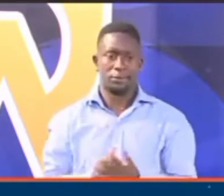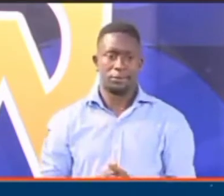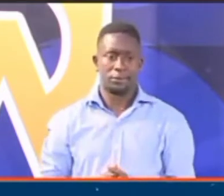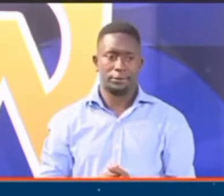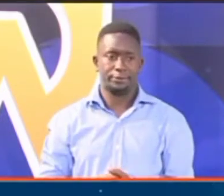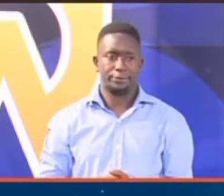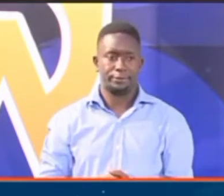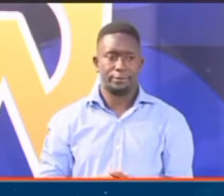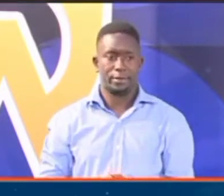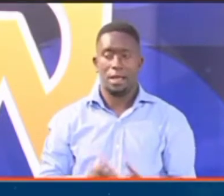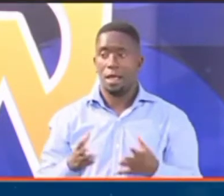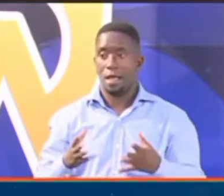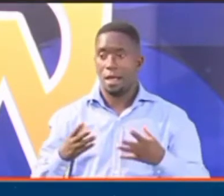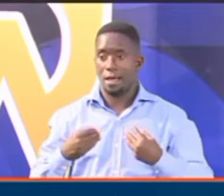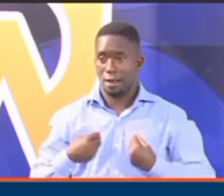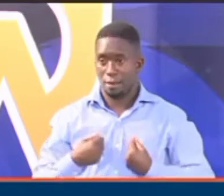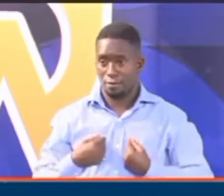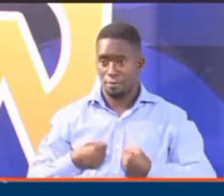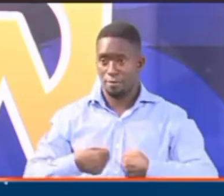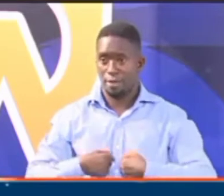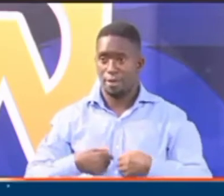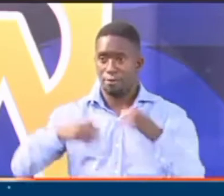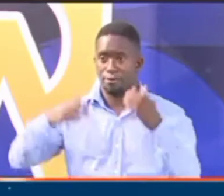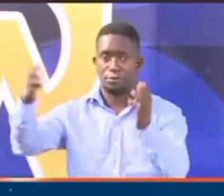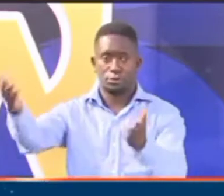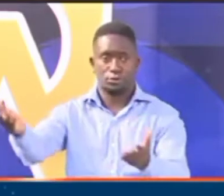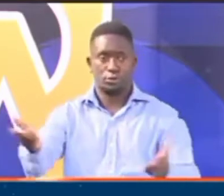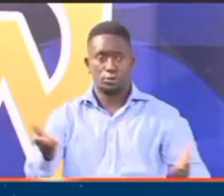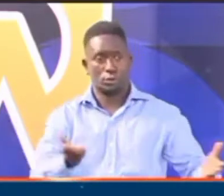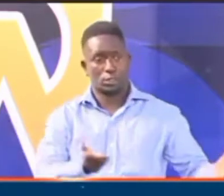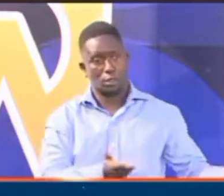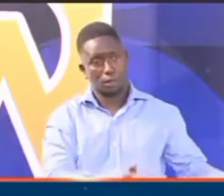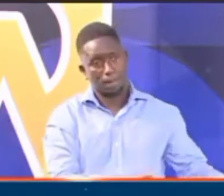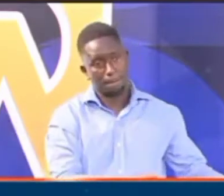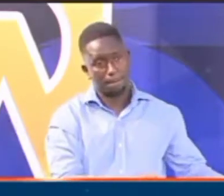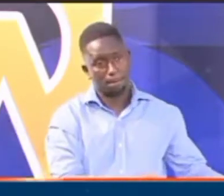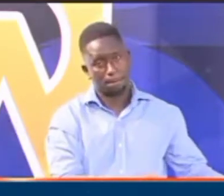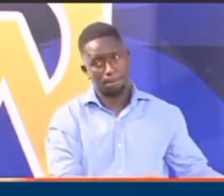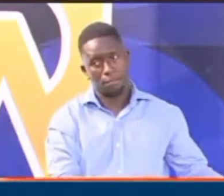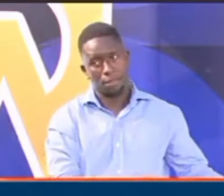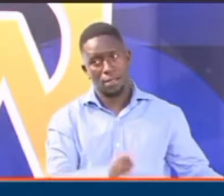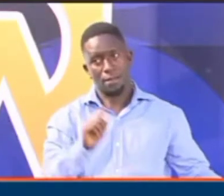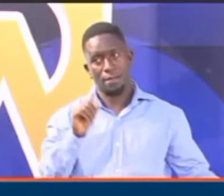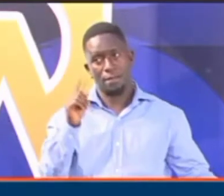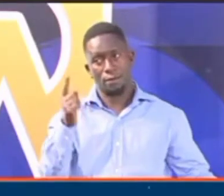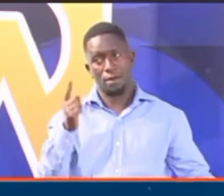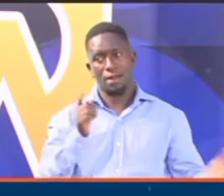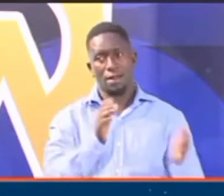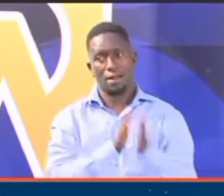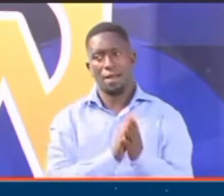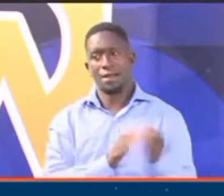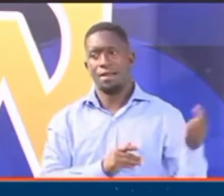And allow me now to welcome the one and only,